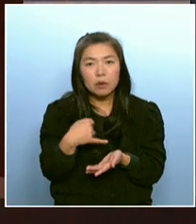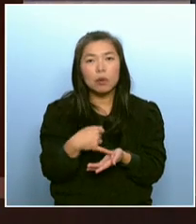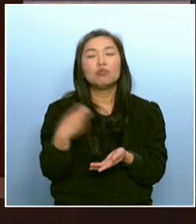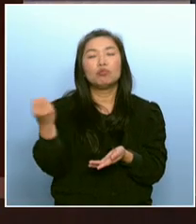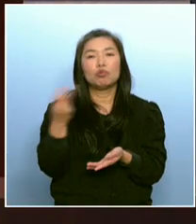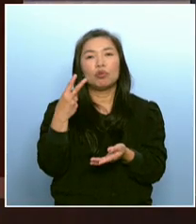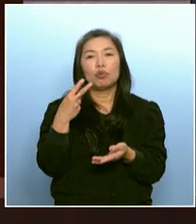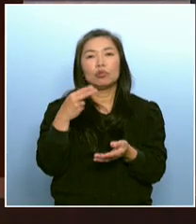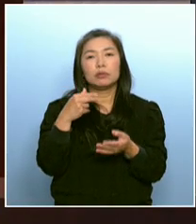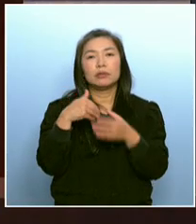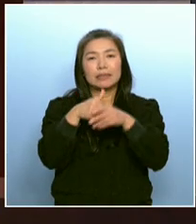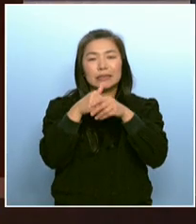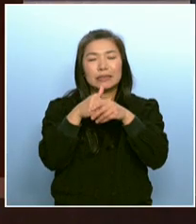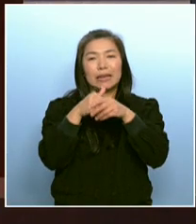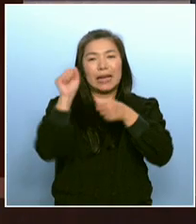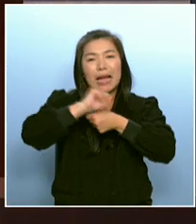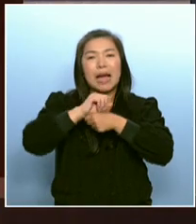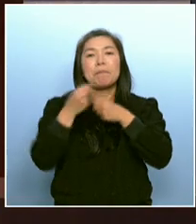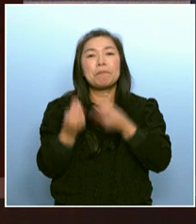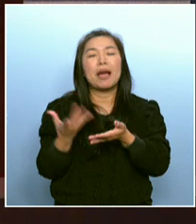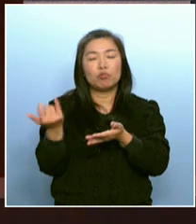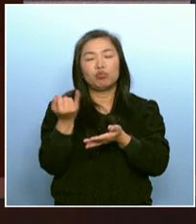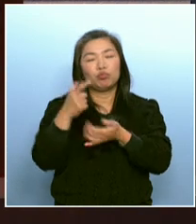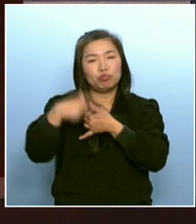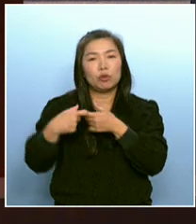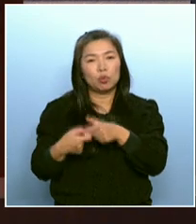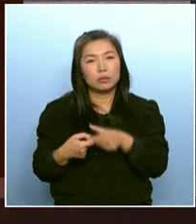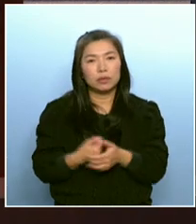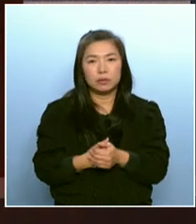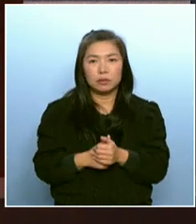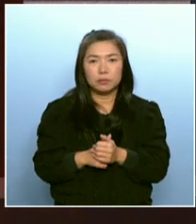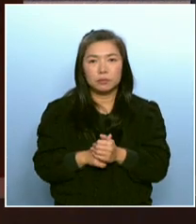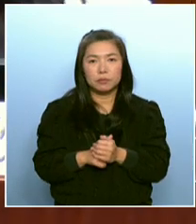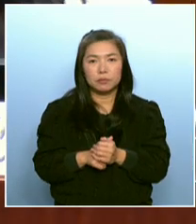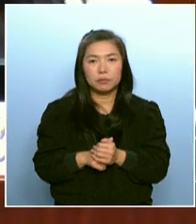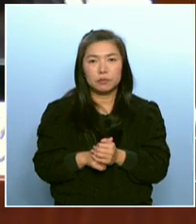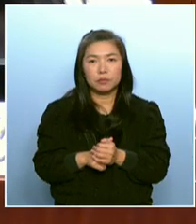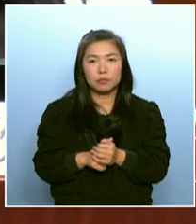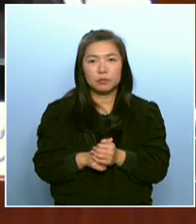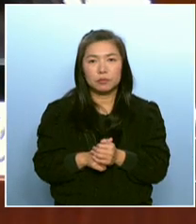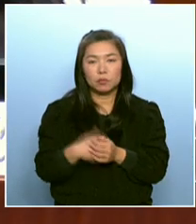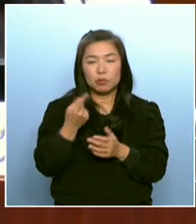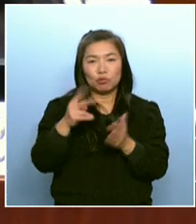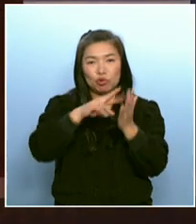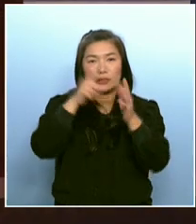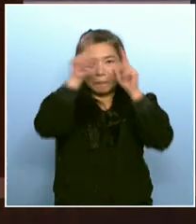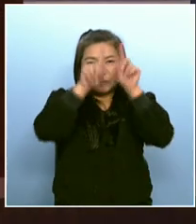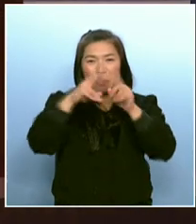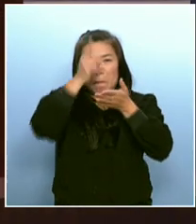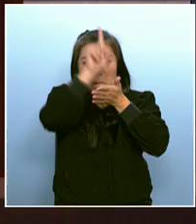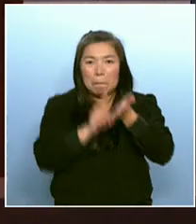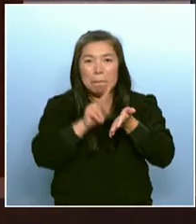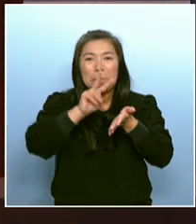If we notice that the amount of money we asked for is not enough, then we will allocate extra funding to